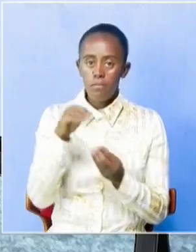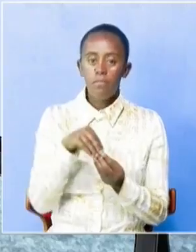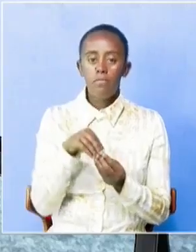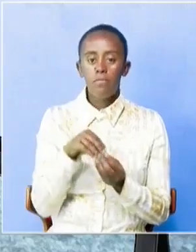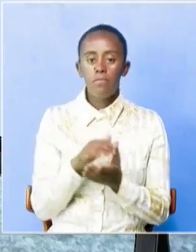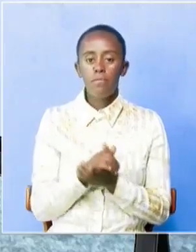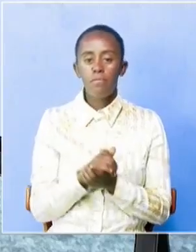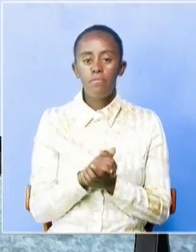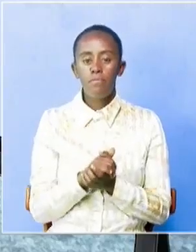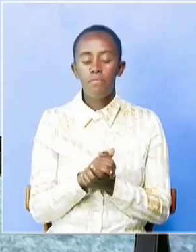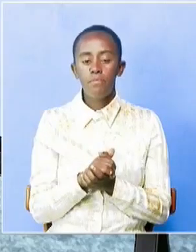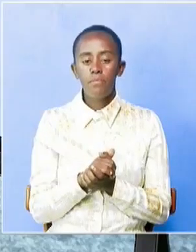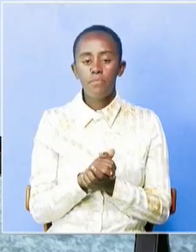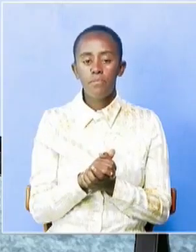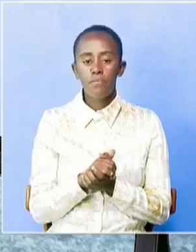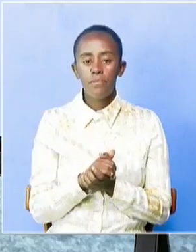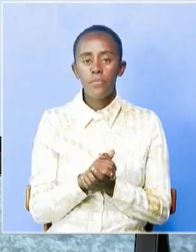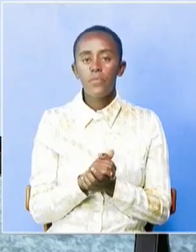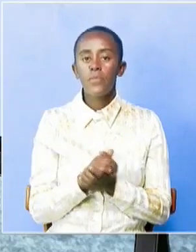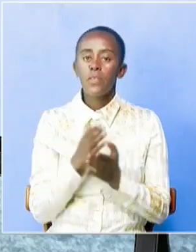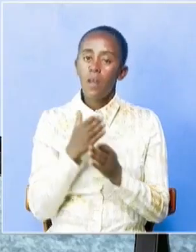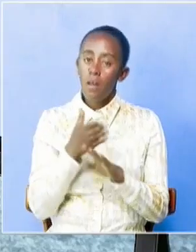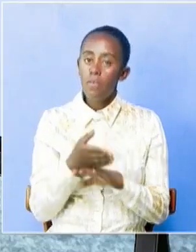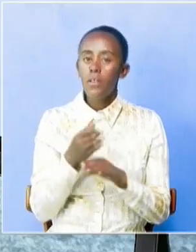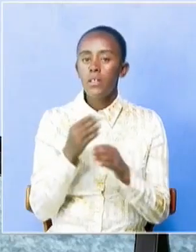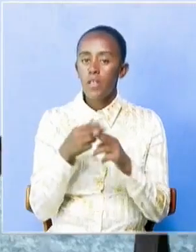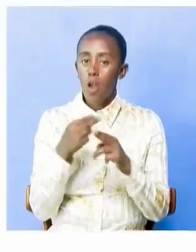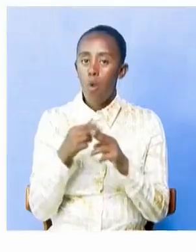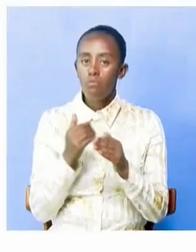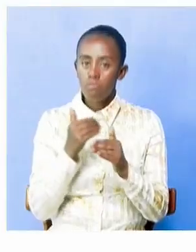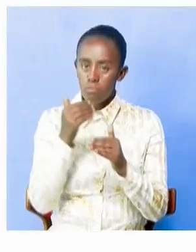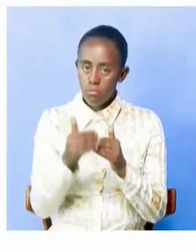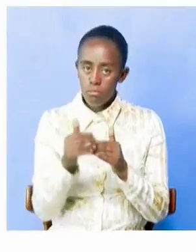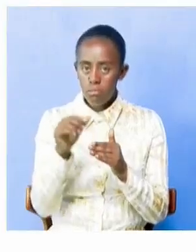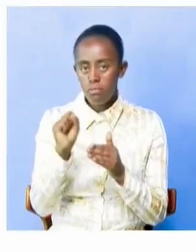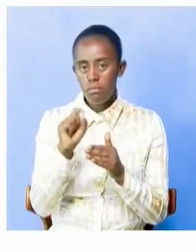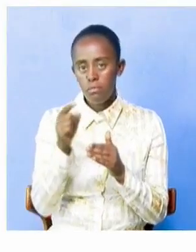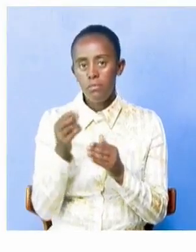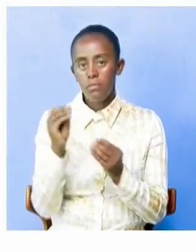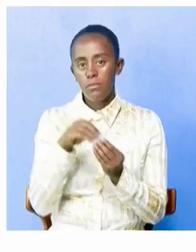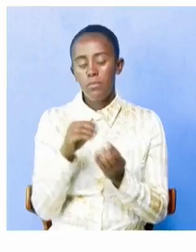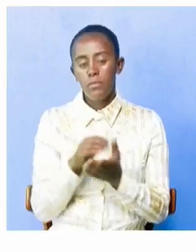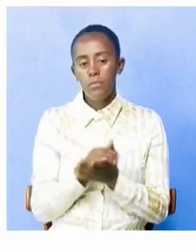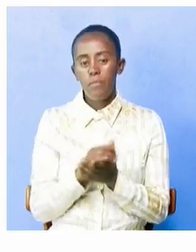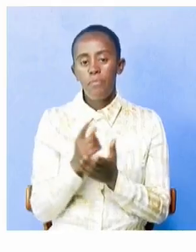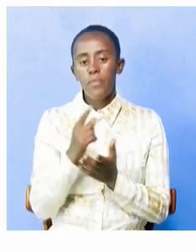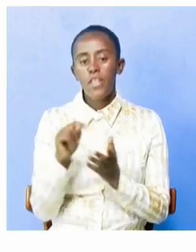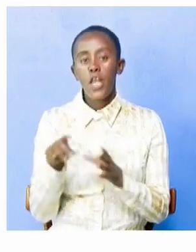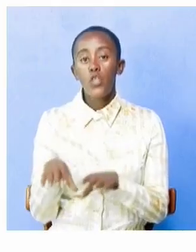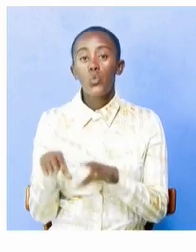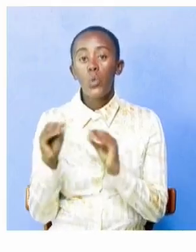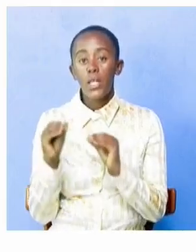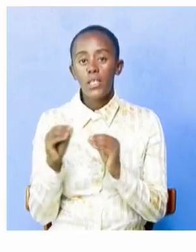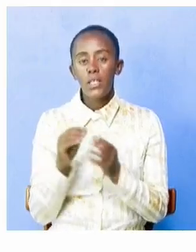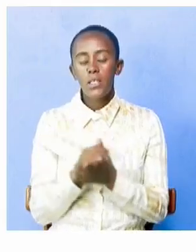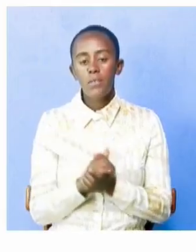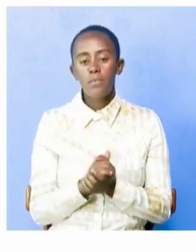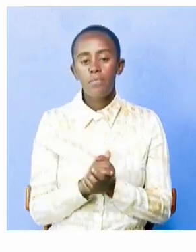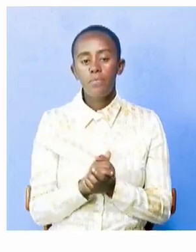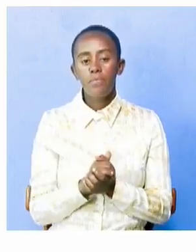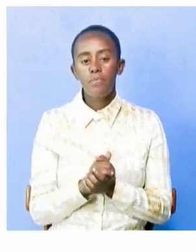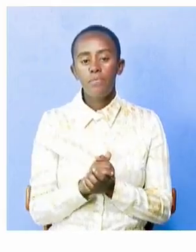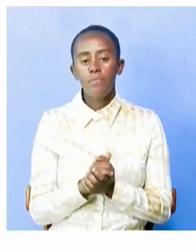the S or after the entire noun, okay? The students